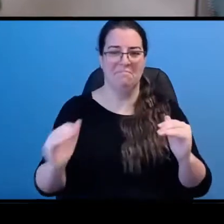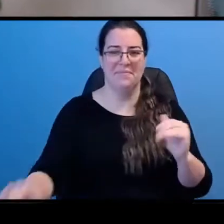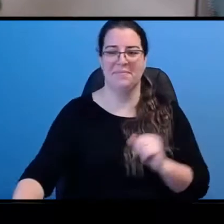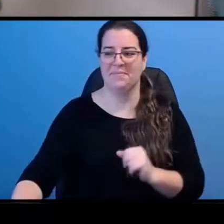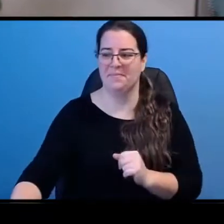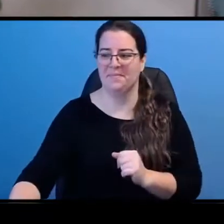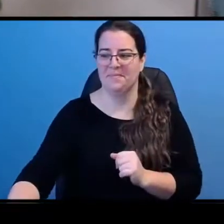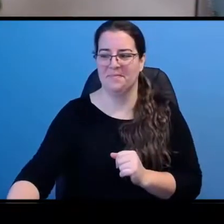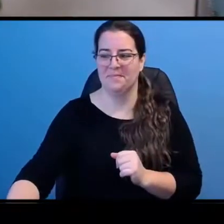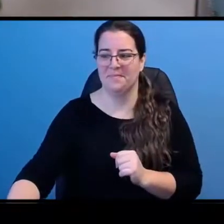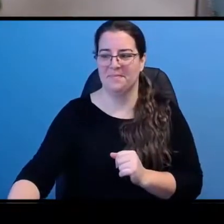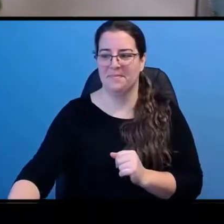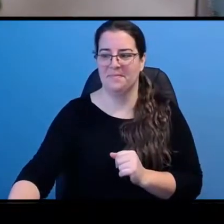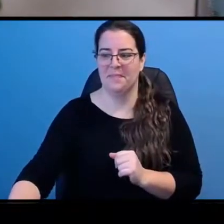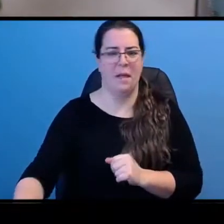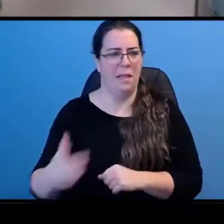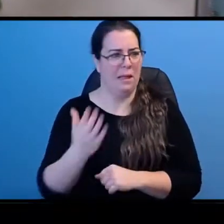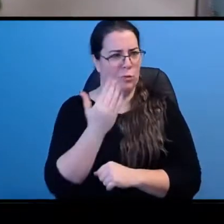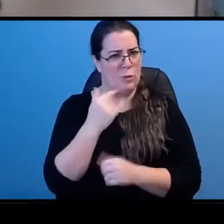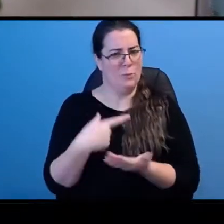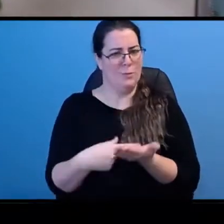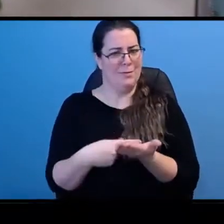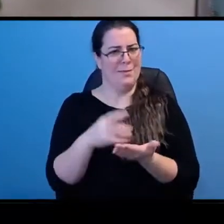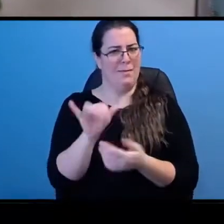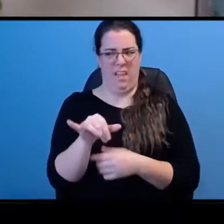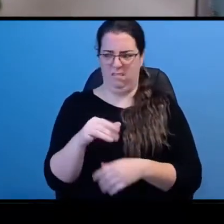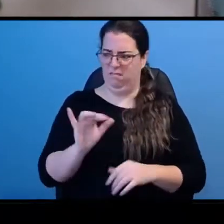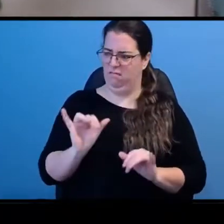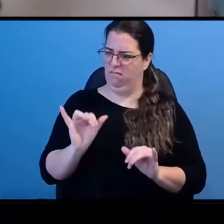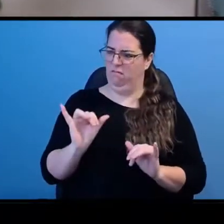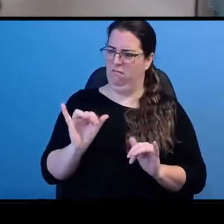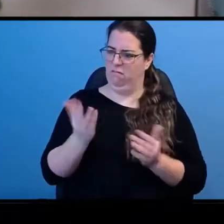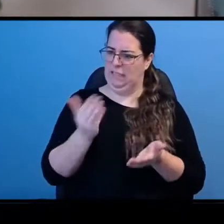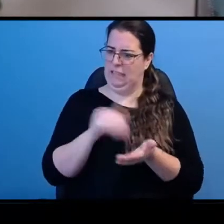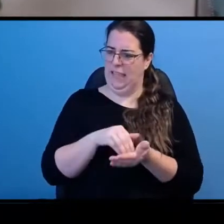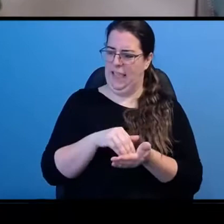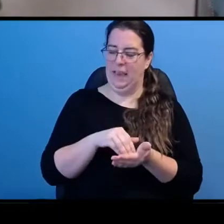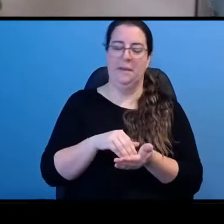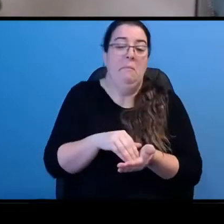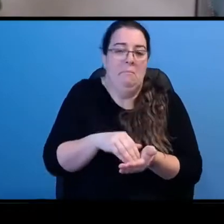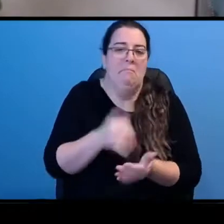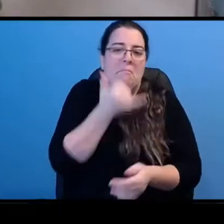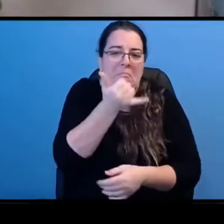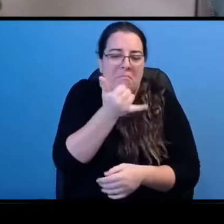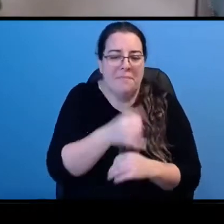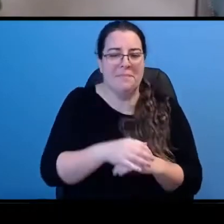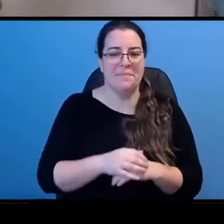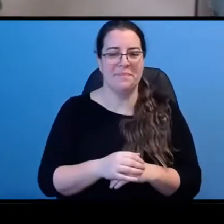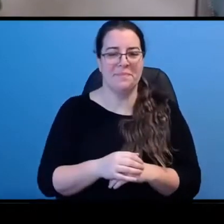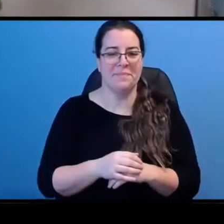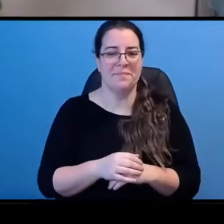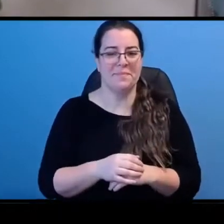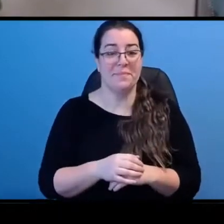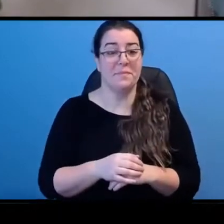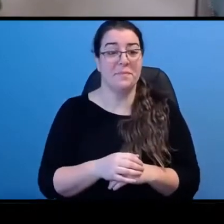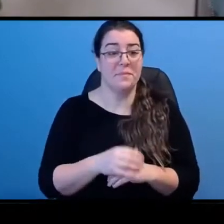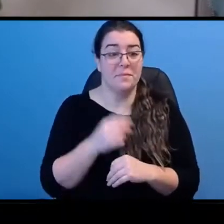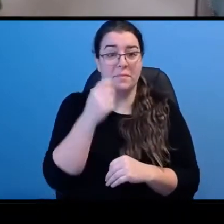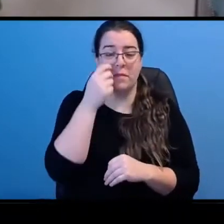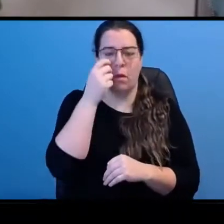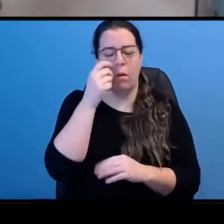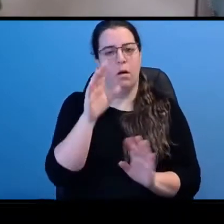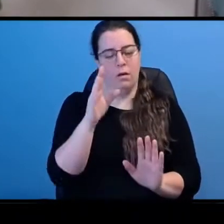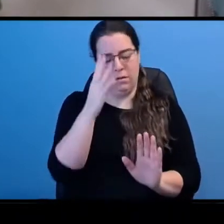We just did that one. I was like, that's so familiar. Why is that there? So here, Canada Council has a lot of different funding